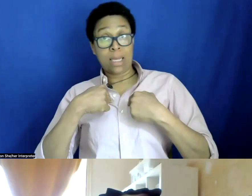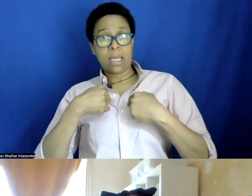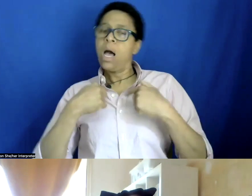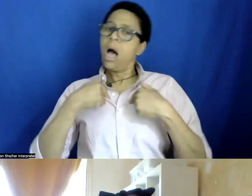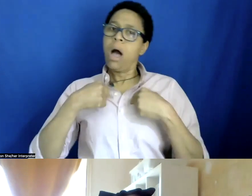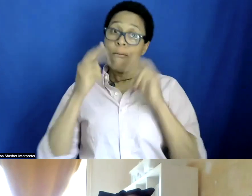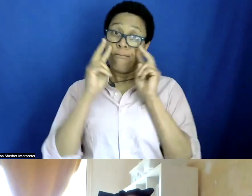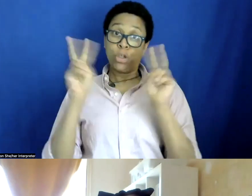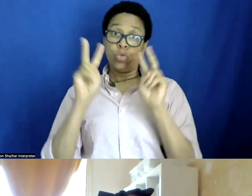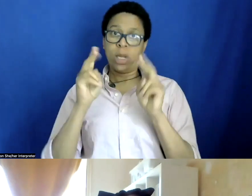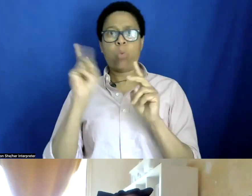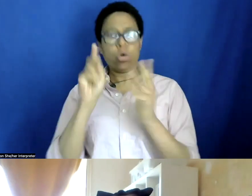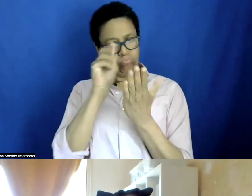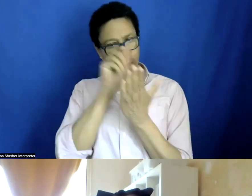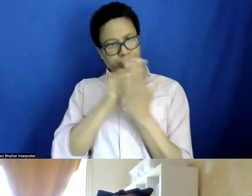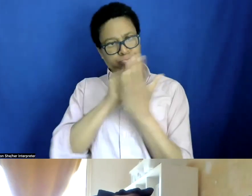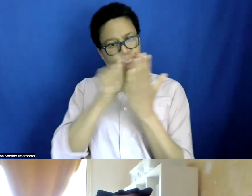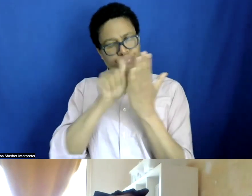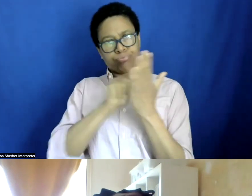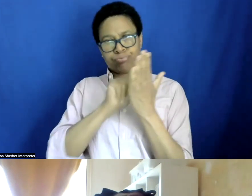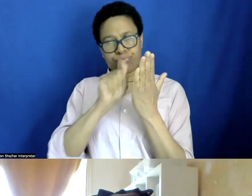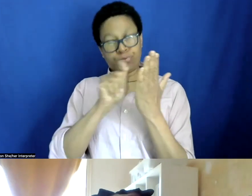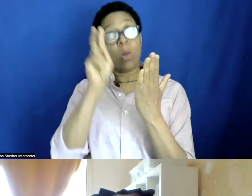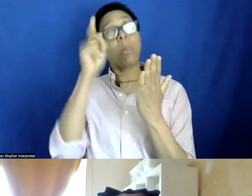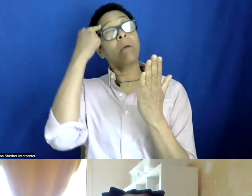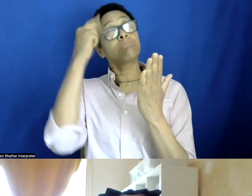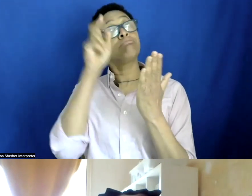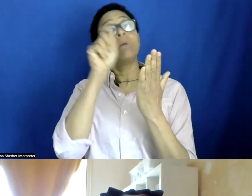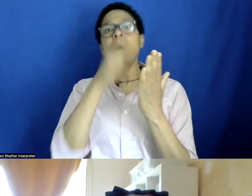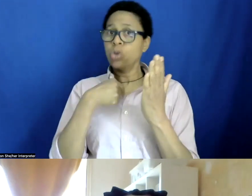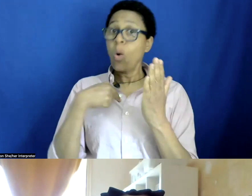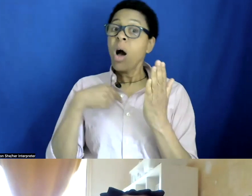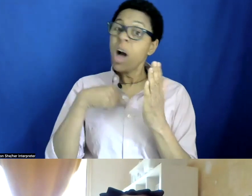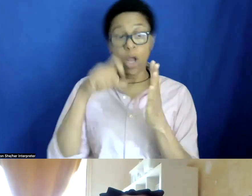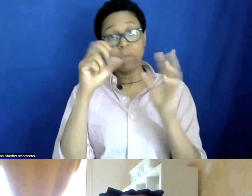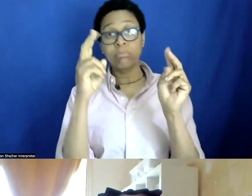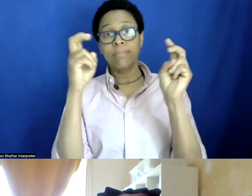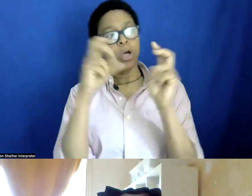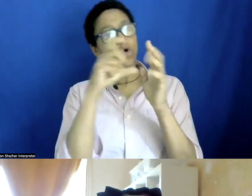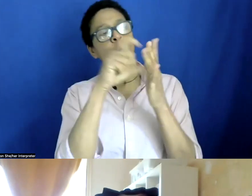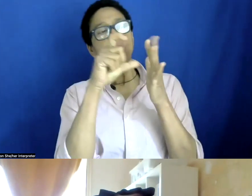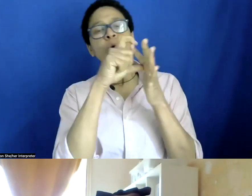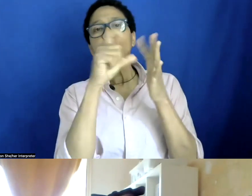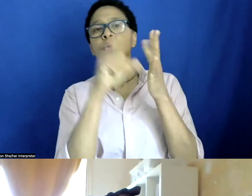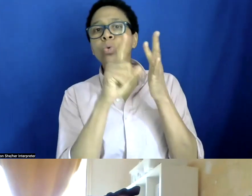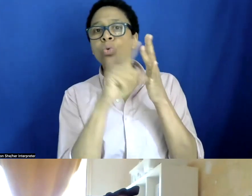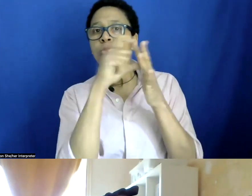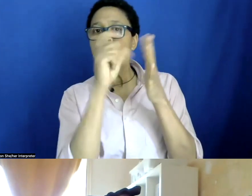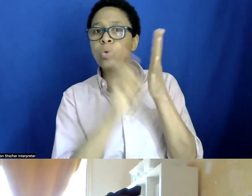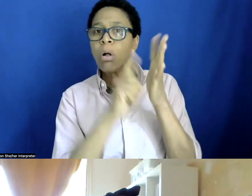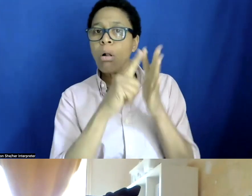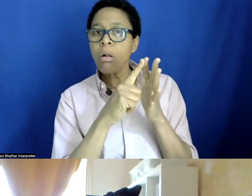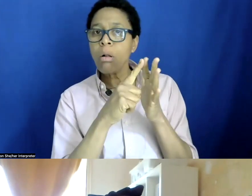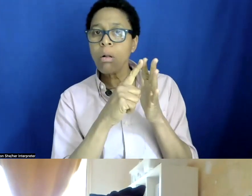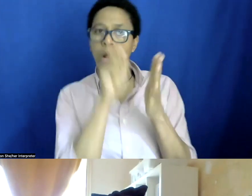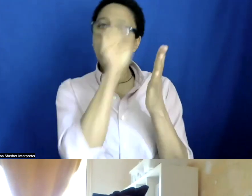all the time anyway, because it tends to help me when I look back to order my thoughts and think where I was. And this is such a long